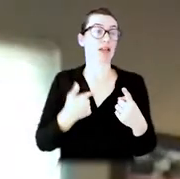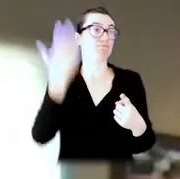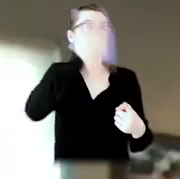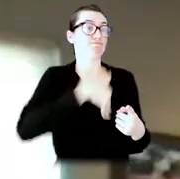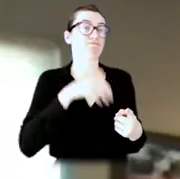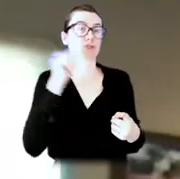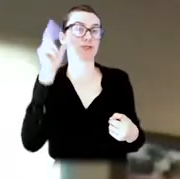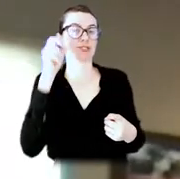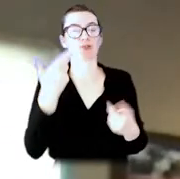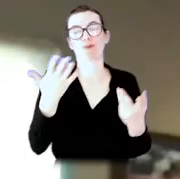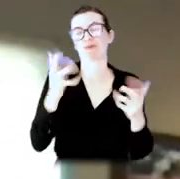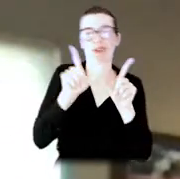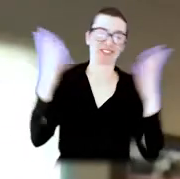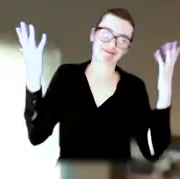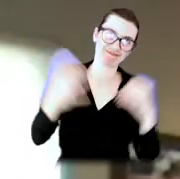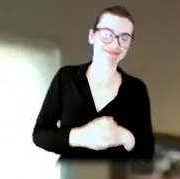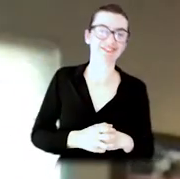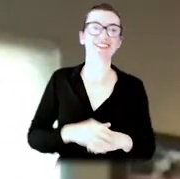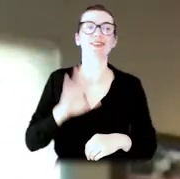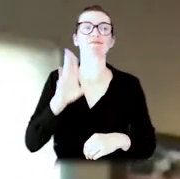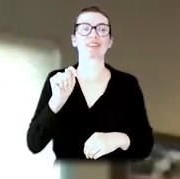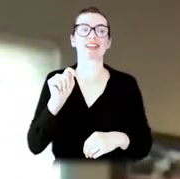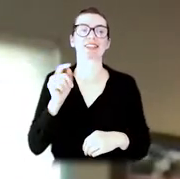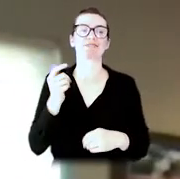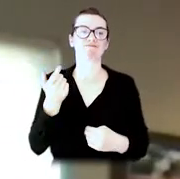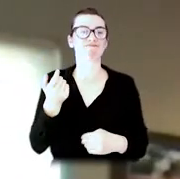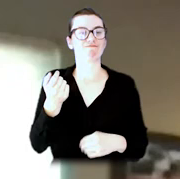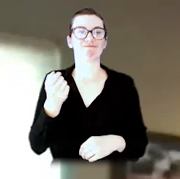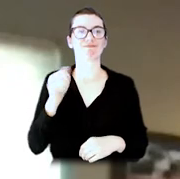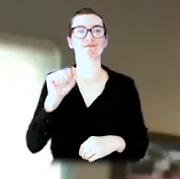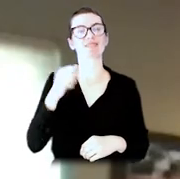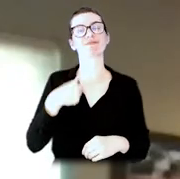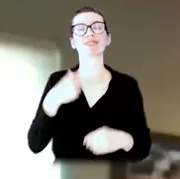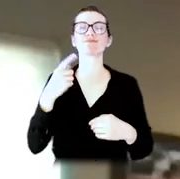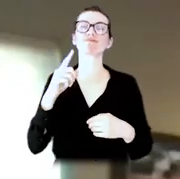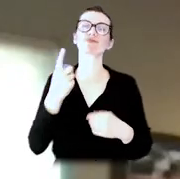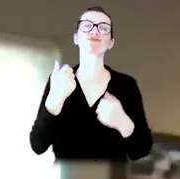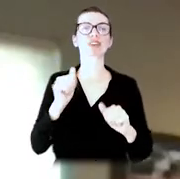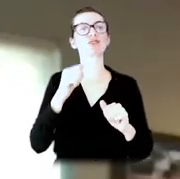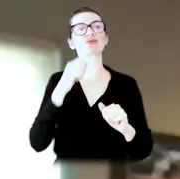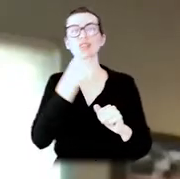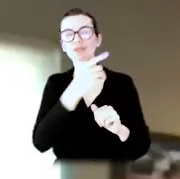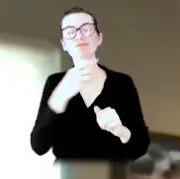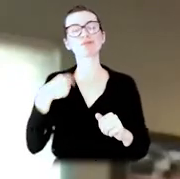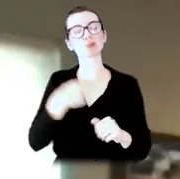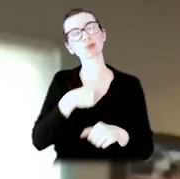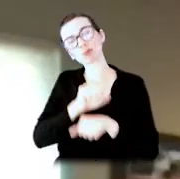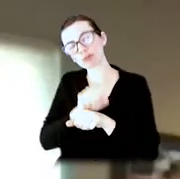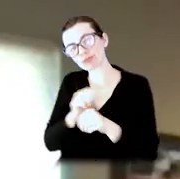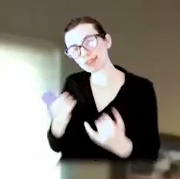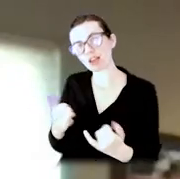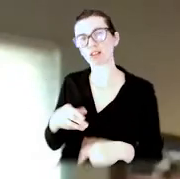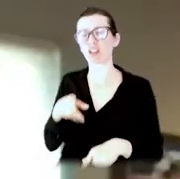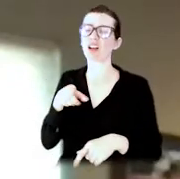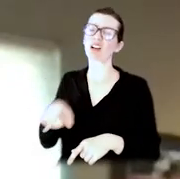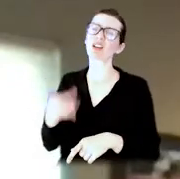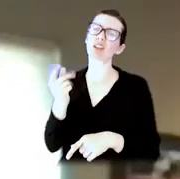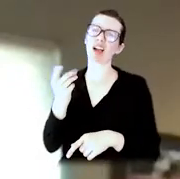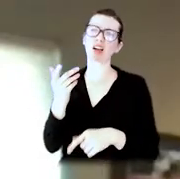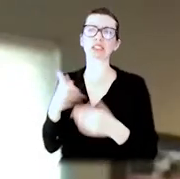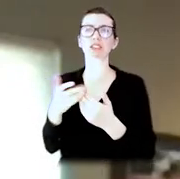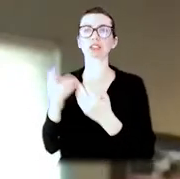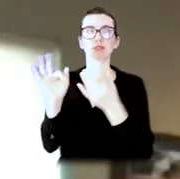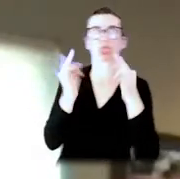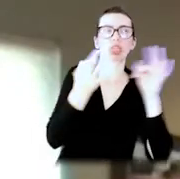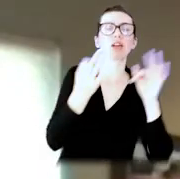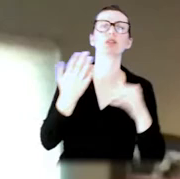So whatever. But yeah, I did try to tell them, you know, we're working, because she does get distracted easily. And so it's really hard.